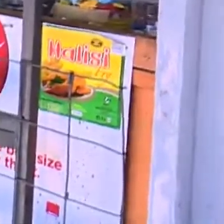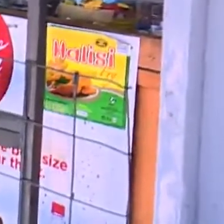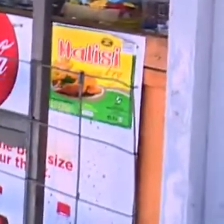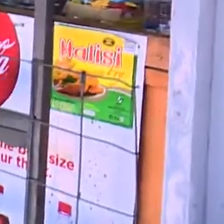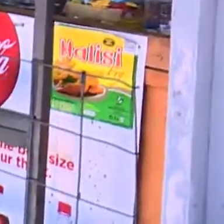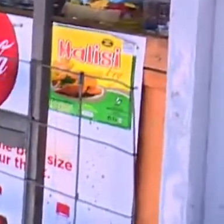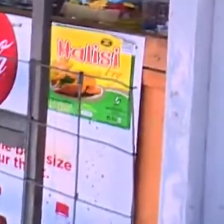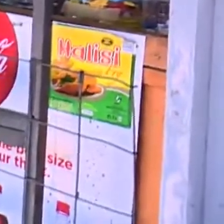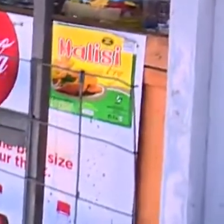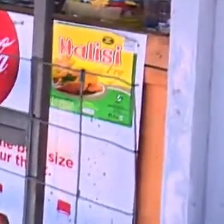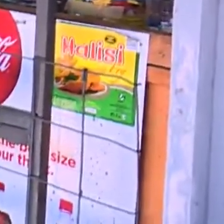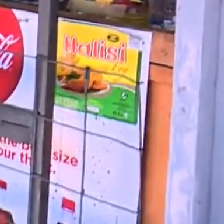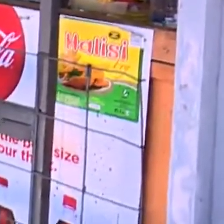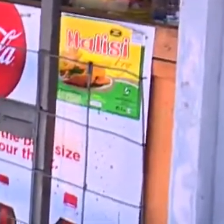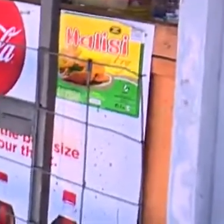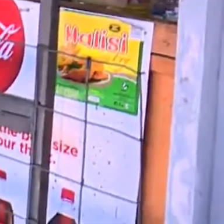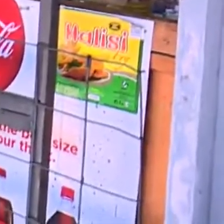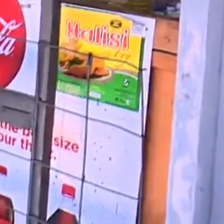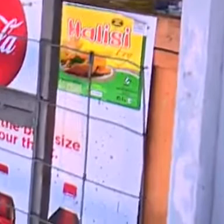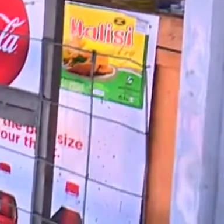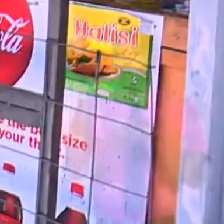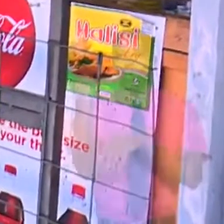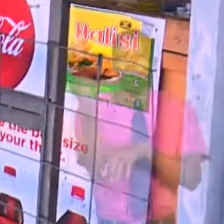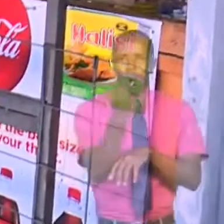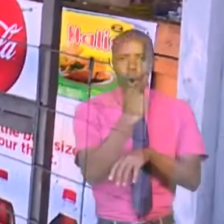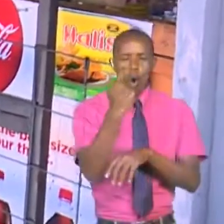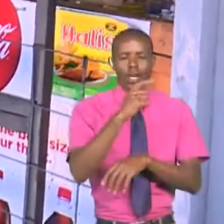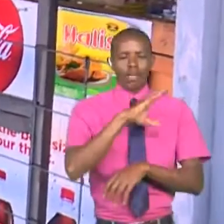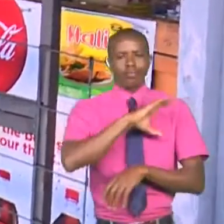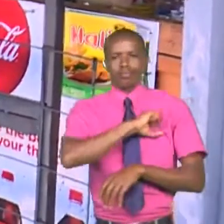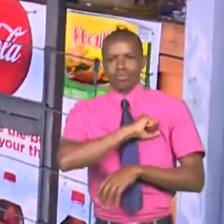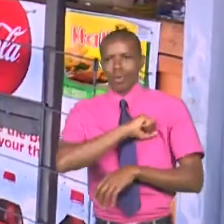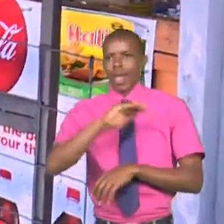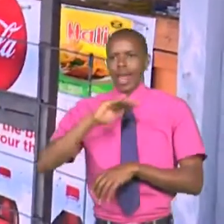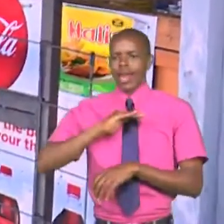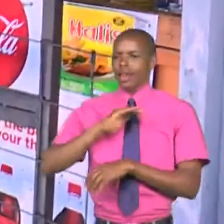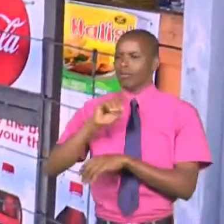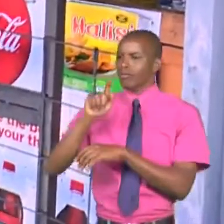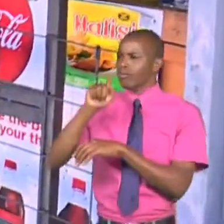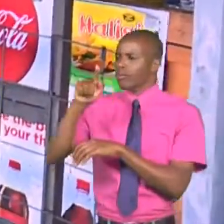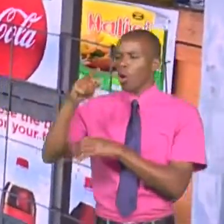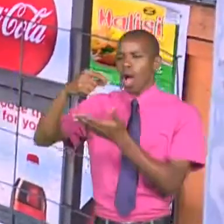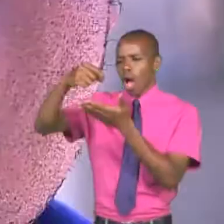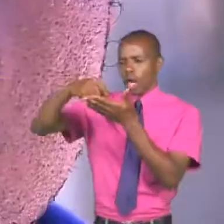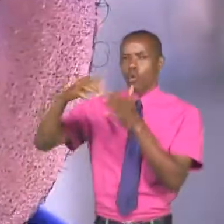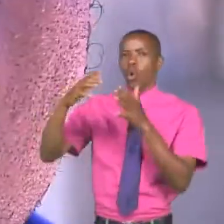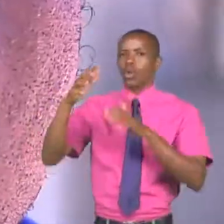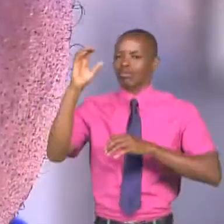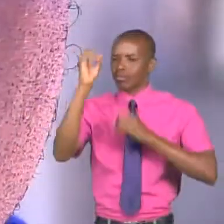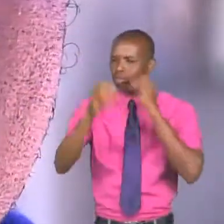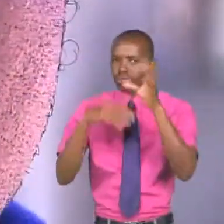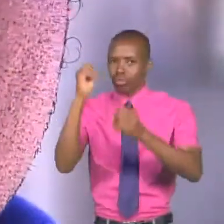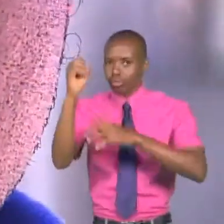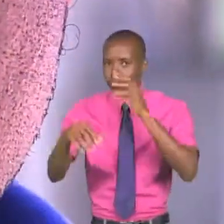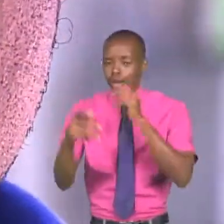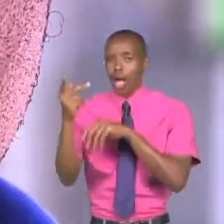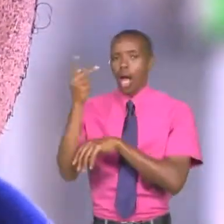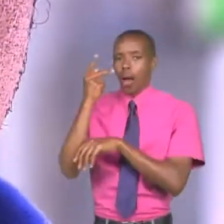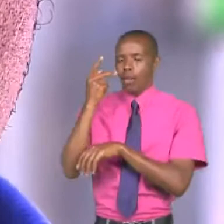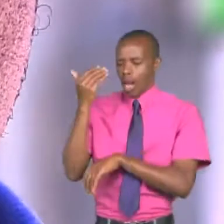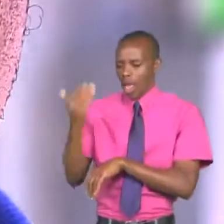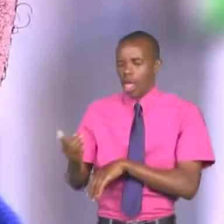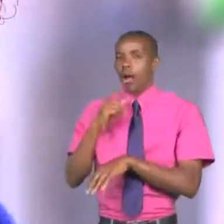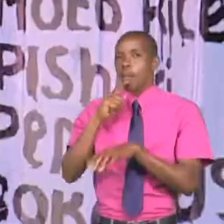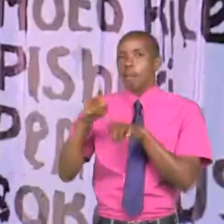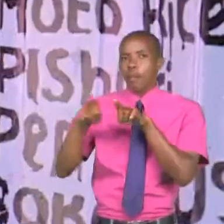his customers, but only those who are patient enough to point, write or sign. Abdon's younger brother